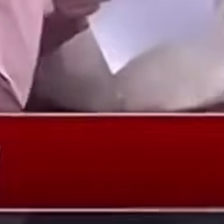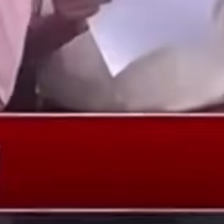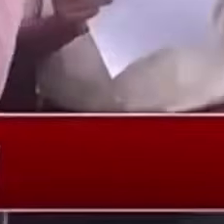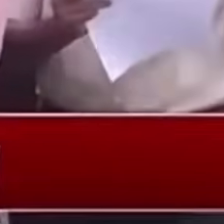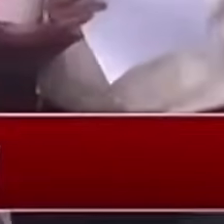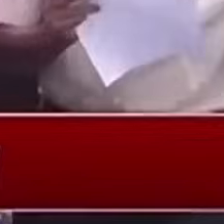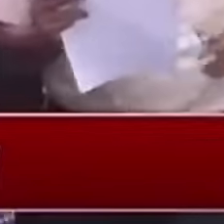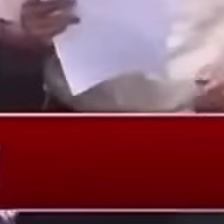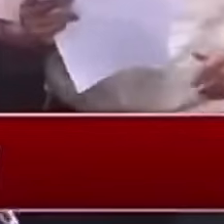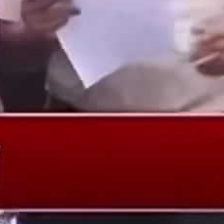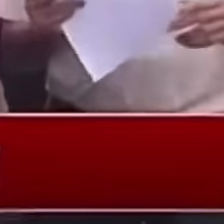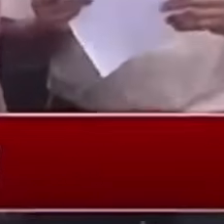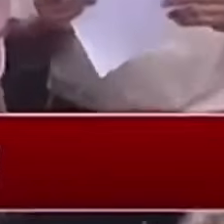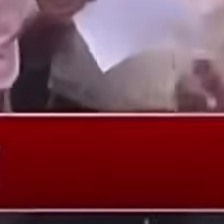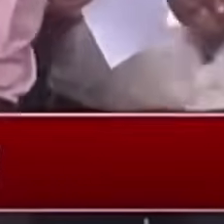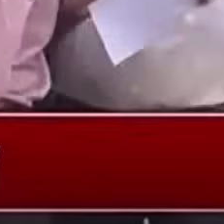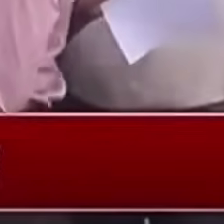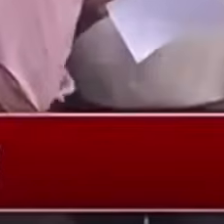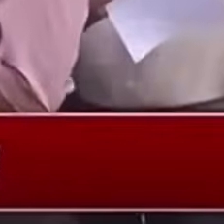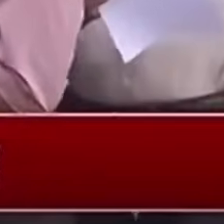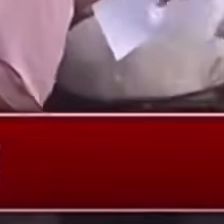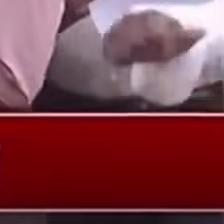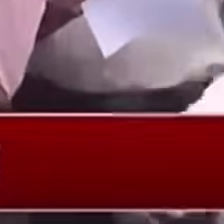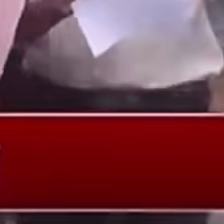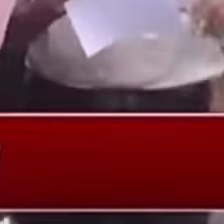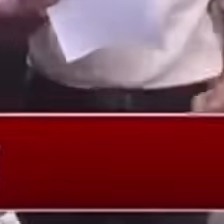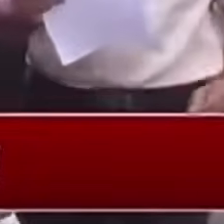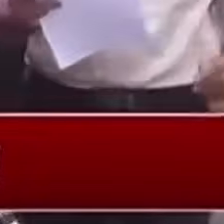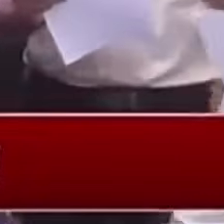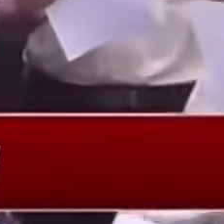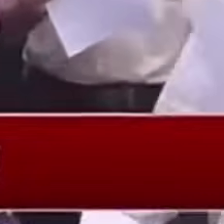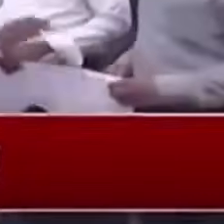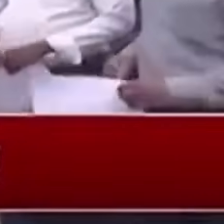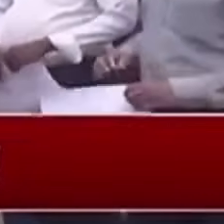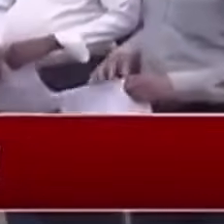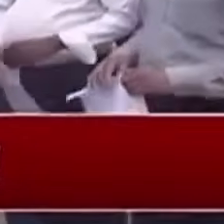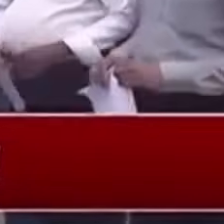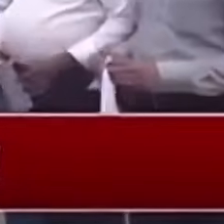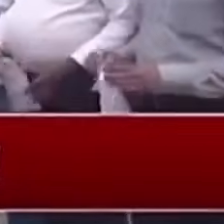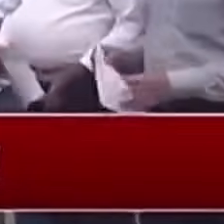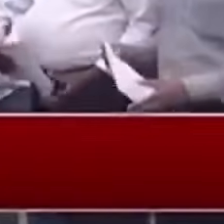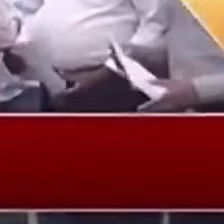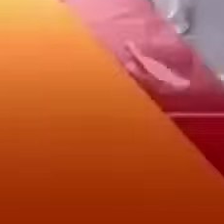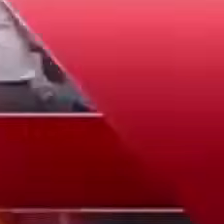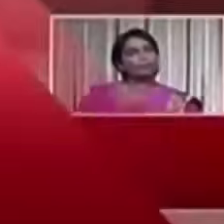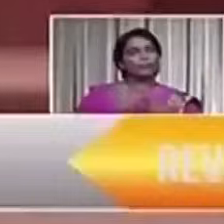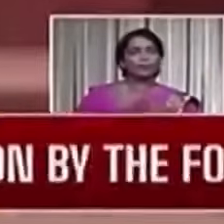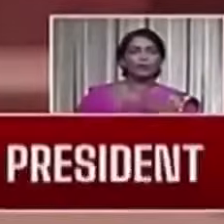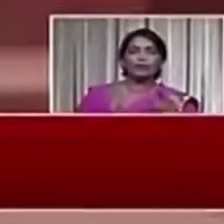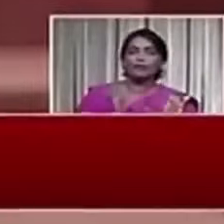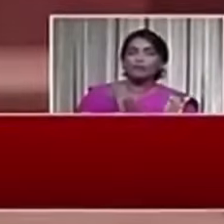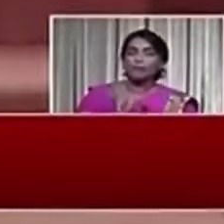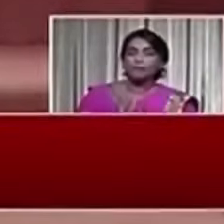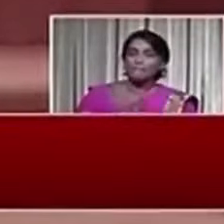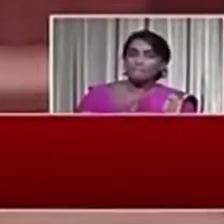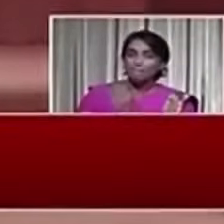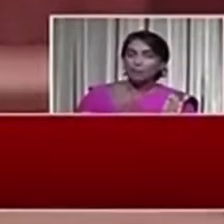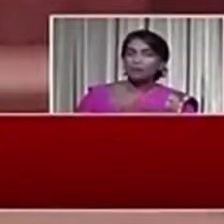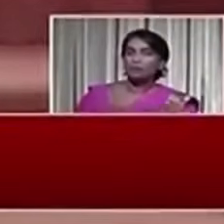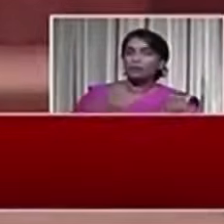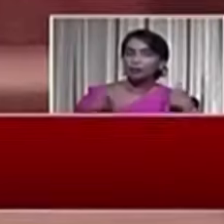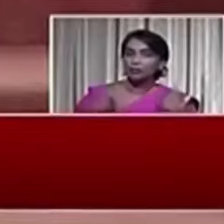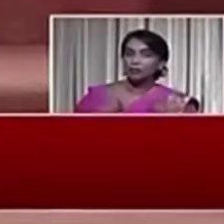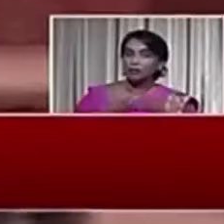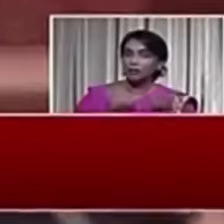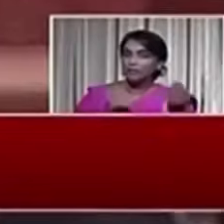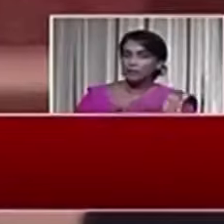the Sapukaskanda oil refinery. Trade unions allege of an attempt to sell the refinery. Polonnaruwa Kidney